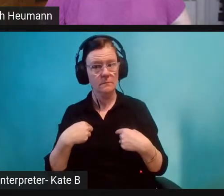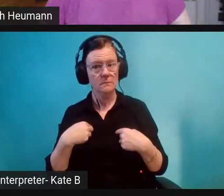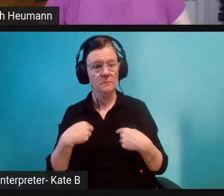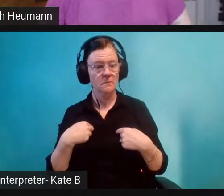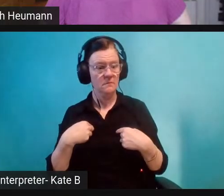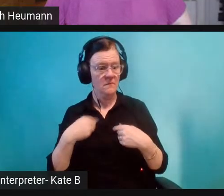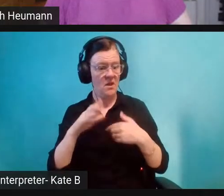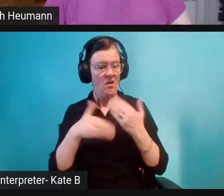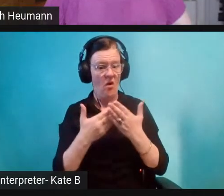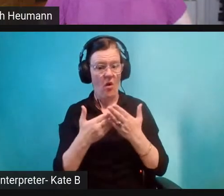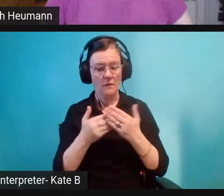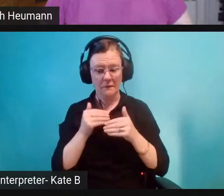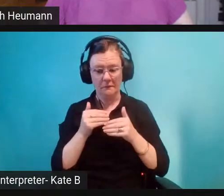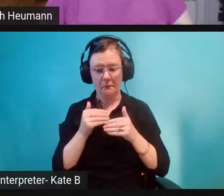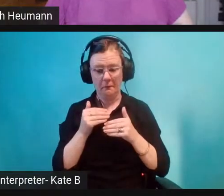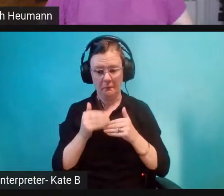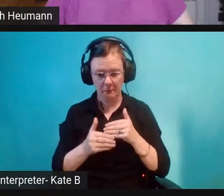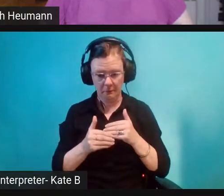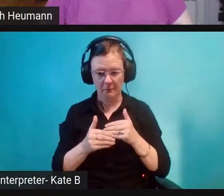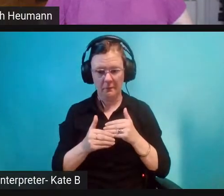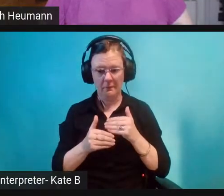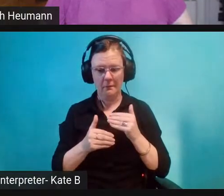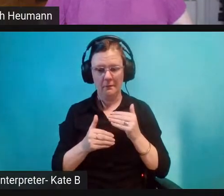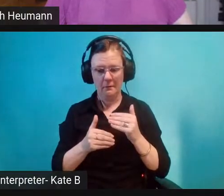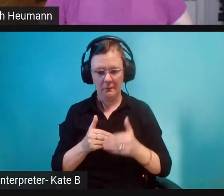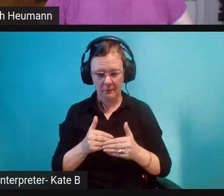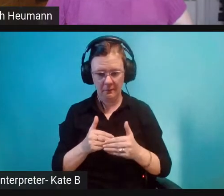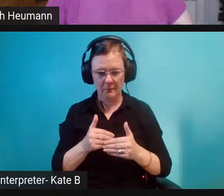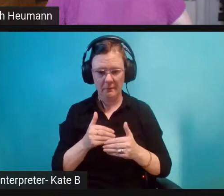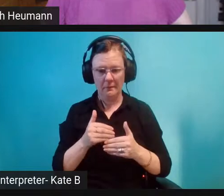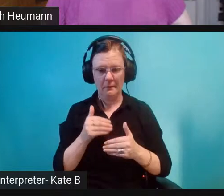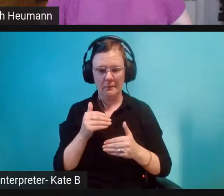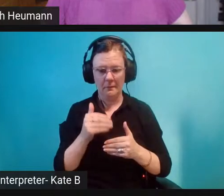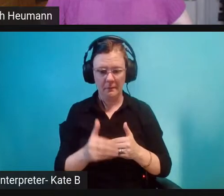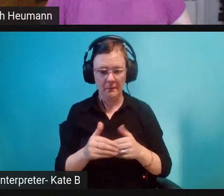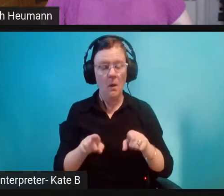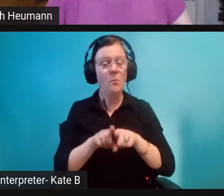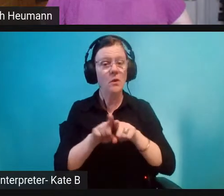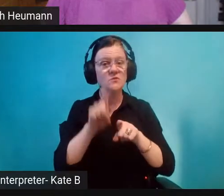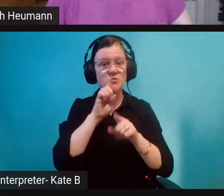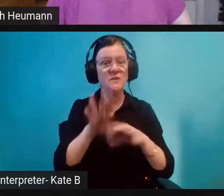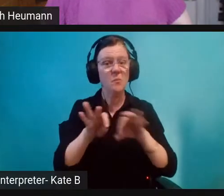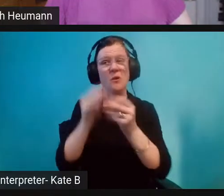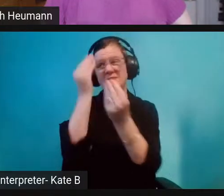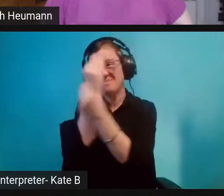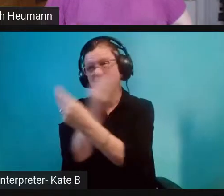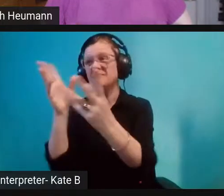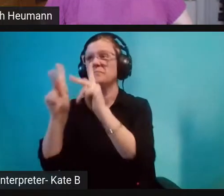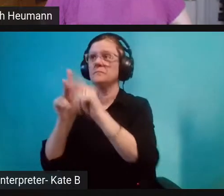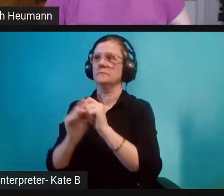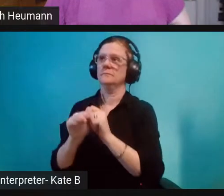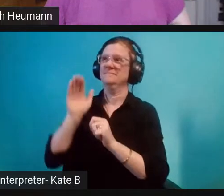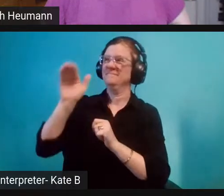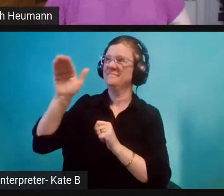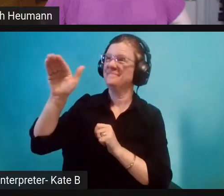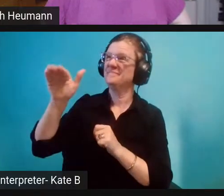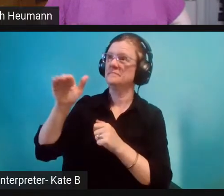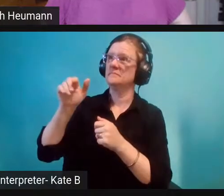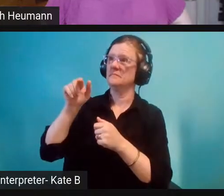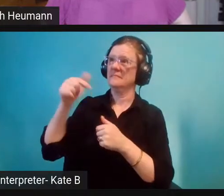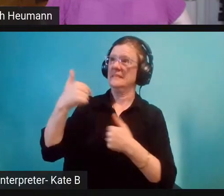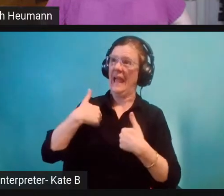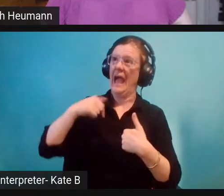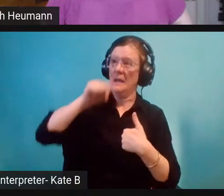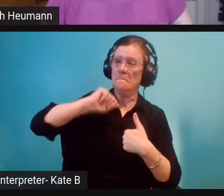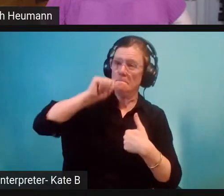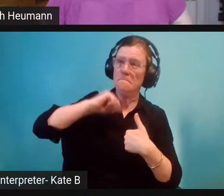this minutia, but it's important for other people to hear about it and to learn about things that you have to deal